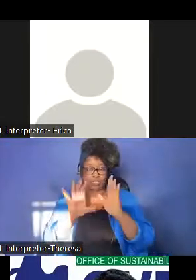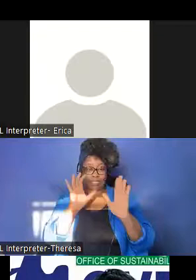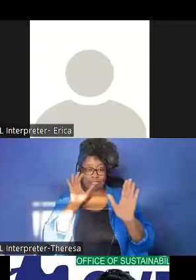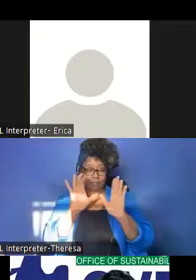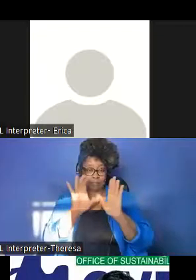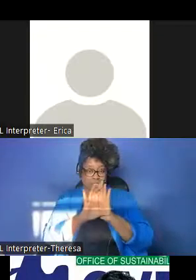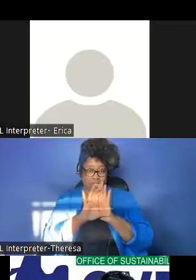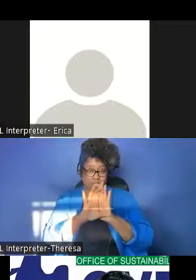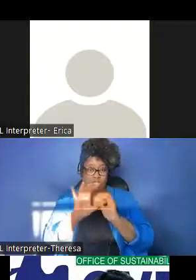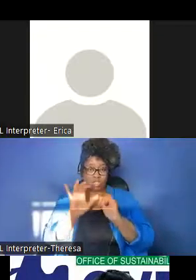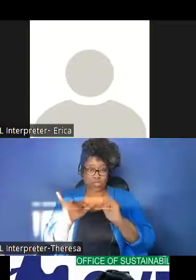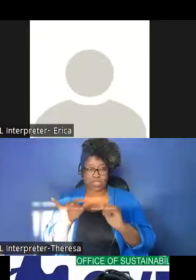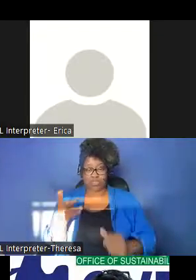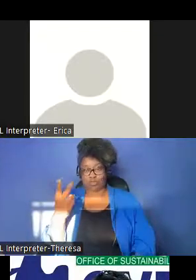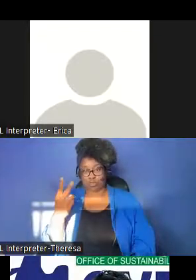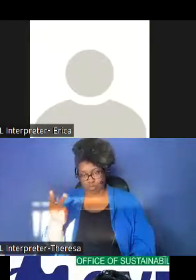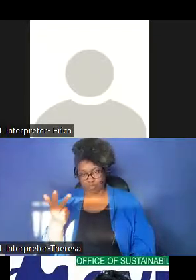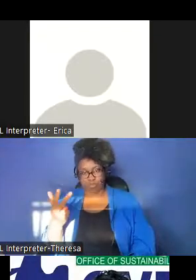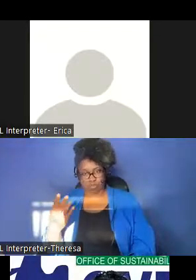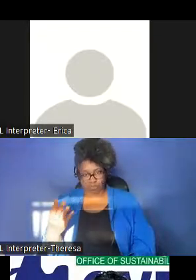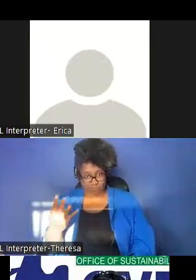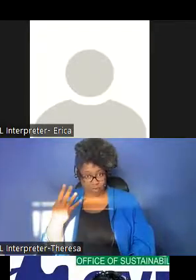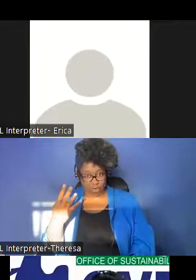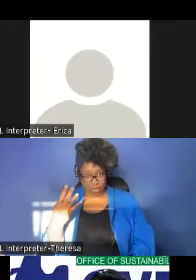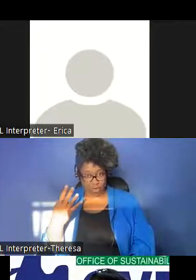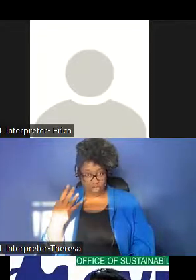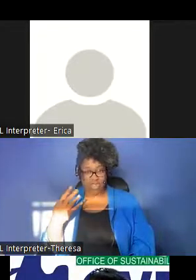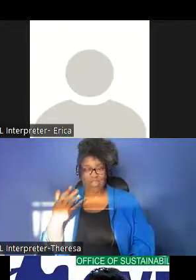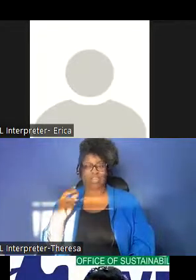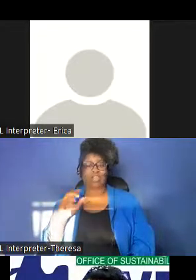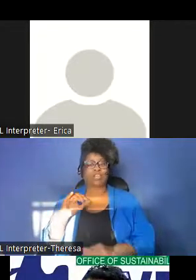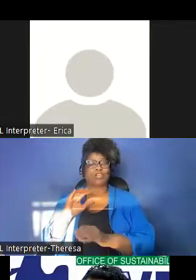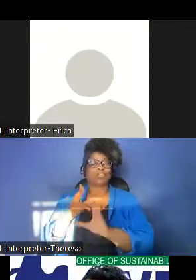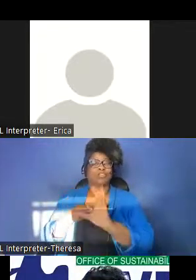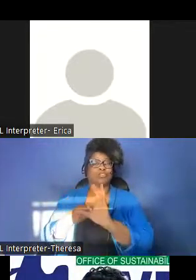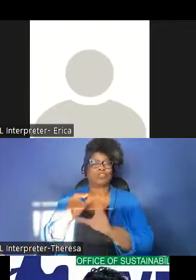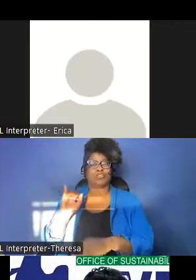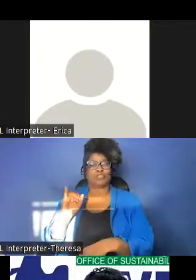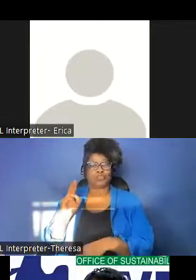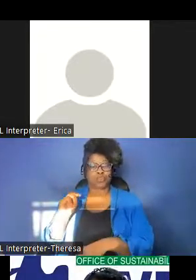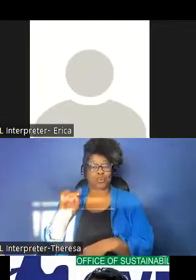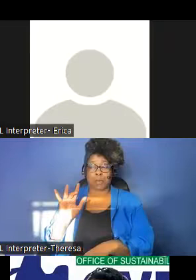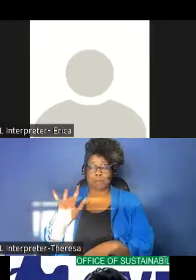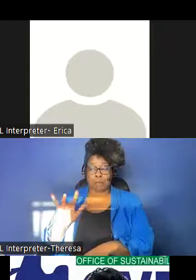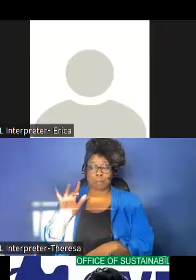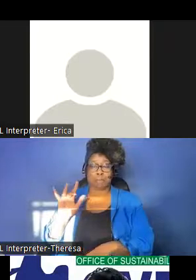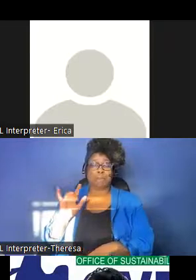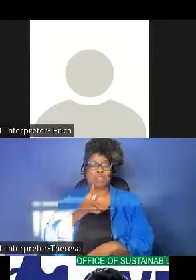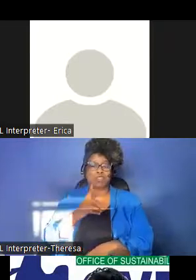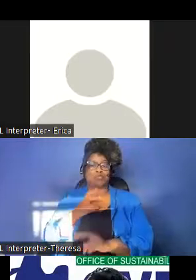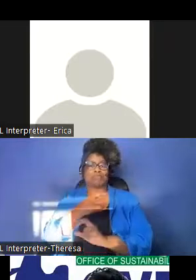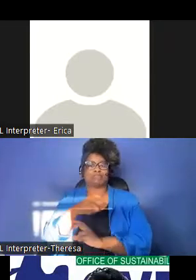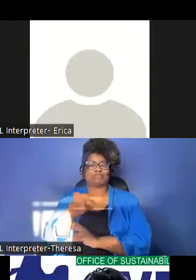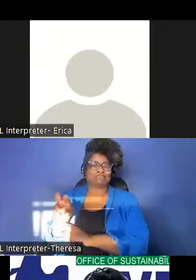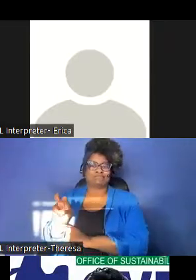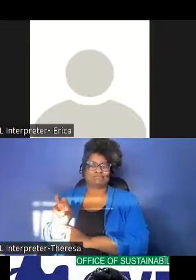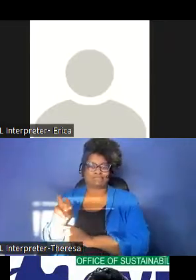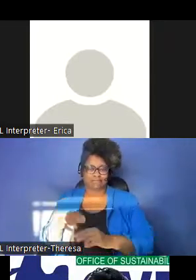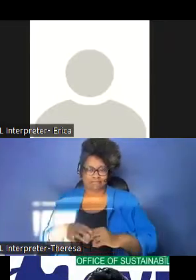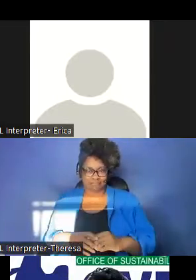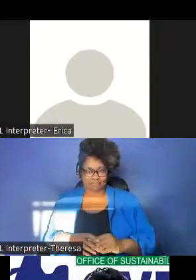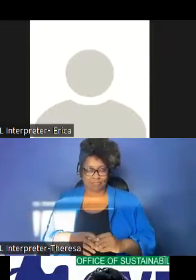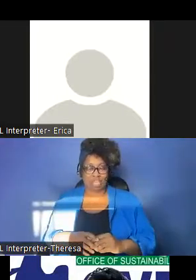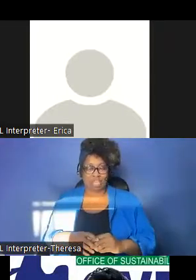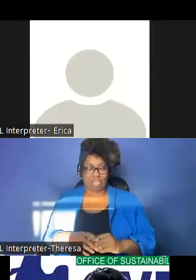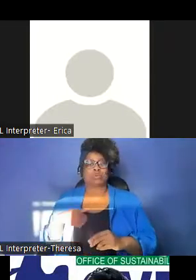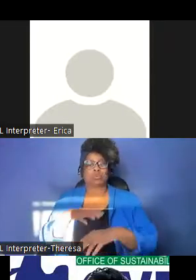click 2, 3, 4 and press the little join button, and then you will be in that space. We will be dismissing from that space. We have allocated